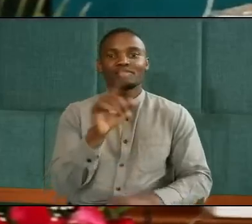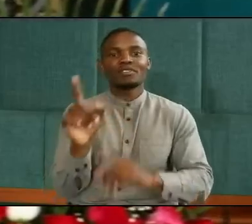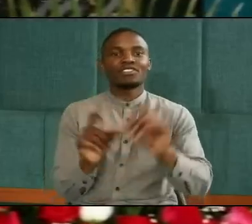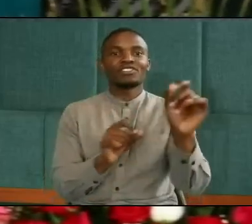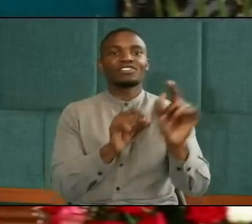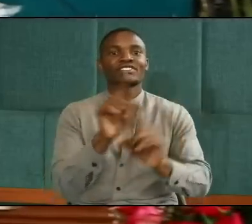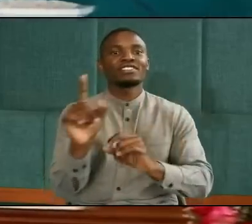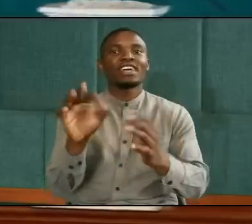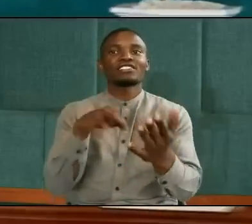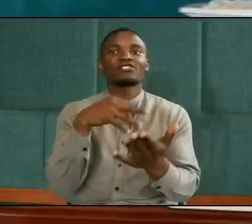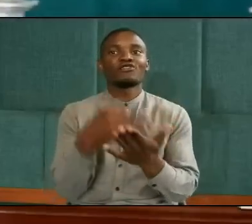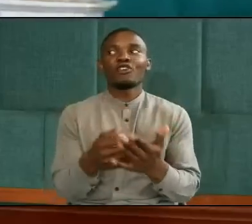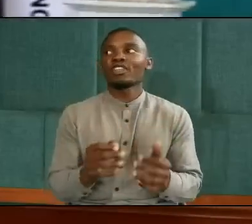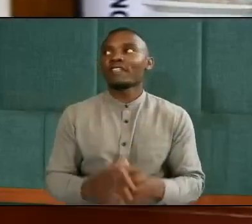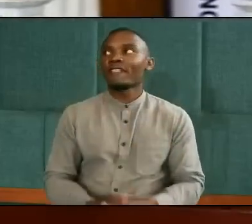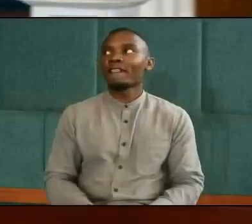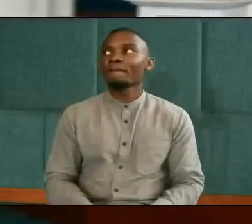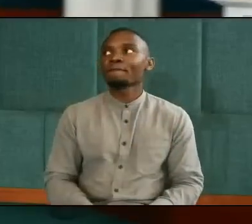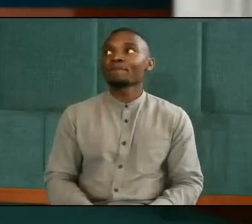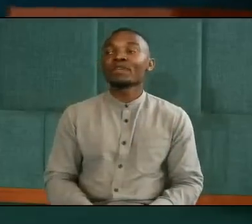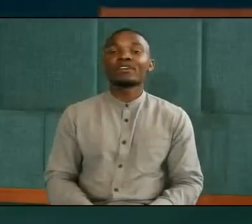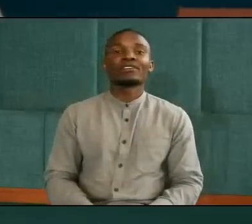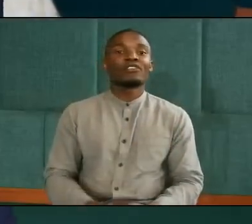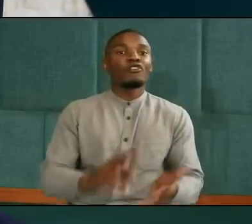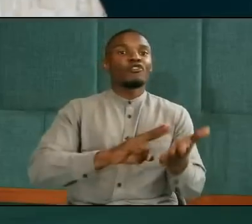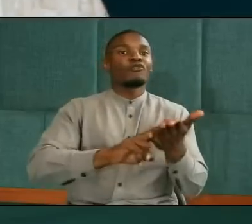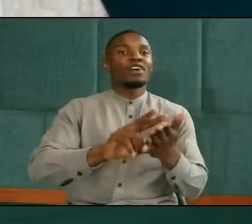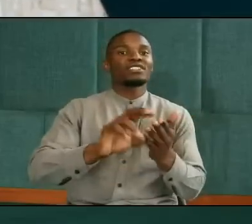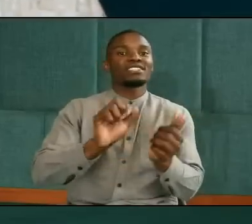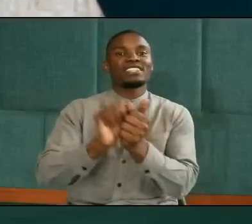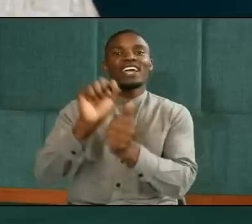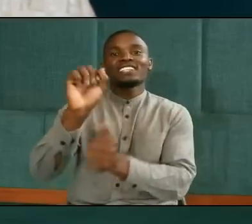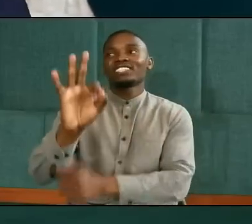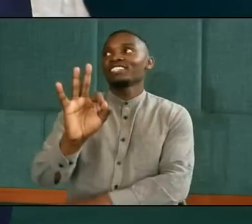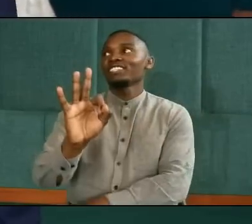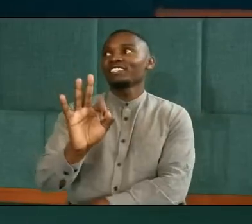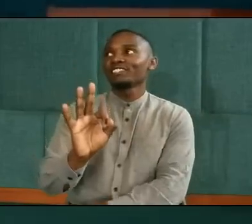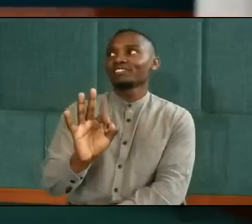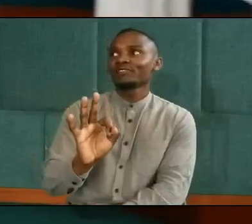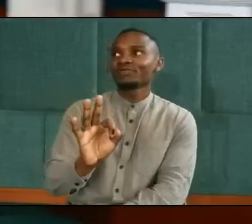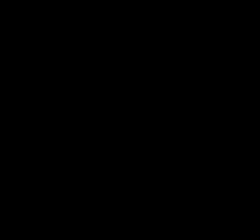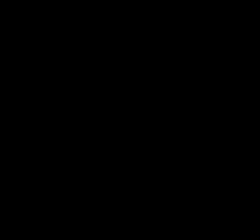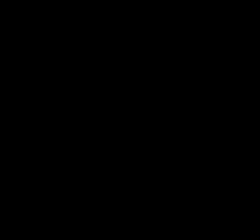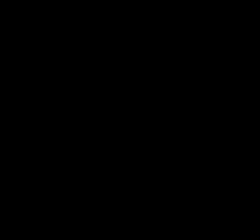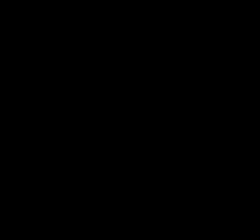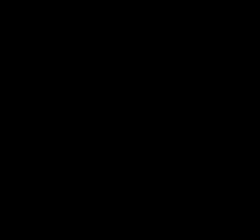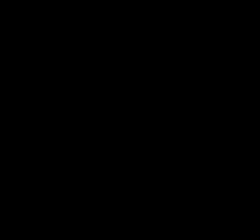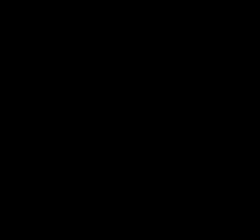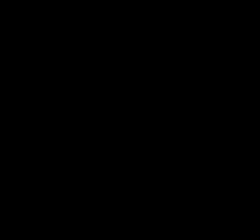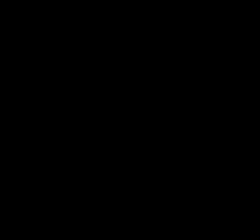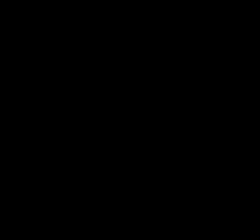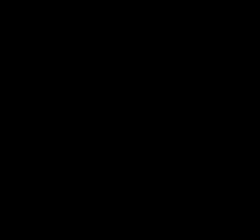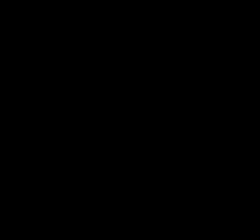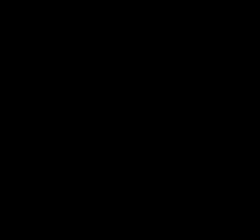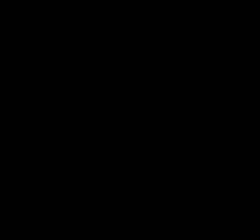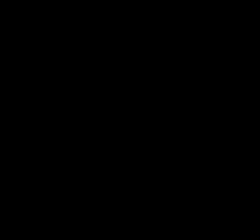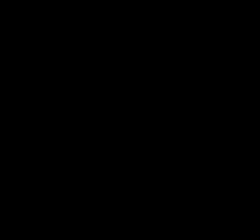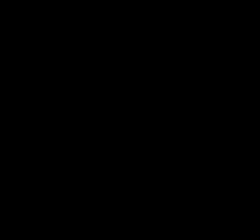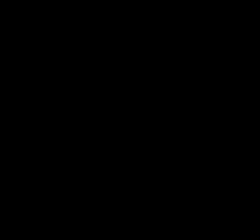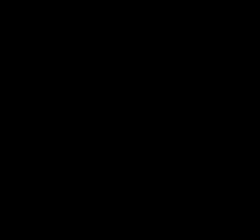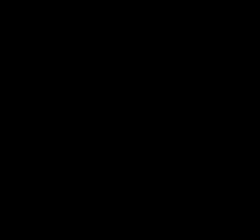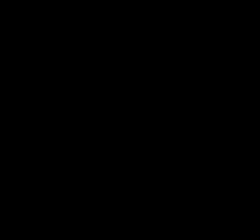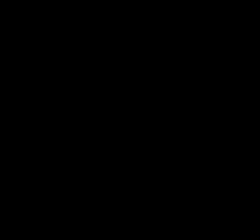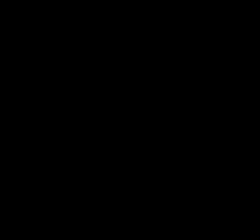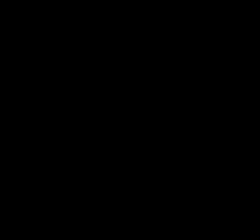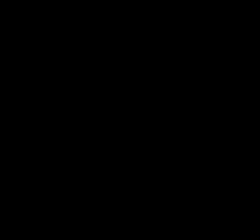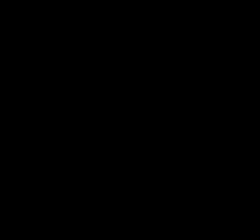Stars. Let's go start. Verse 13, I'm back in Revelation. John says, and The stars